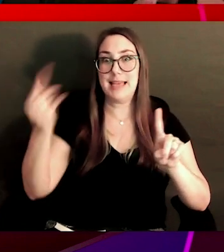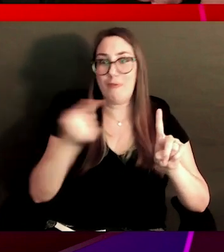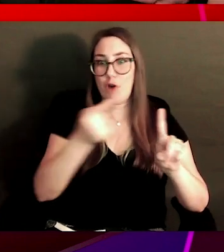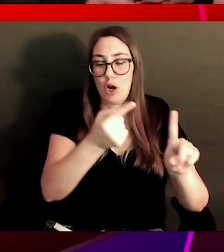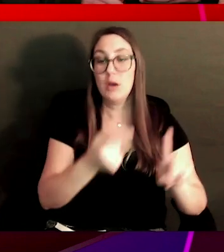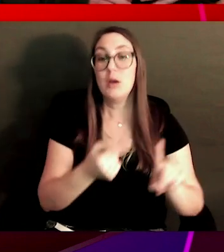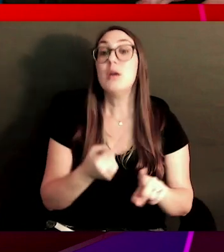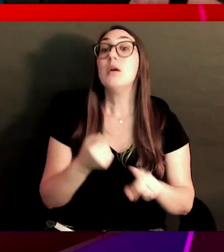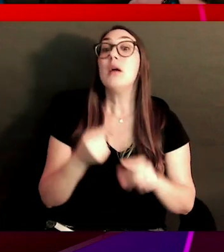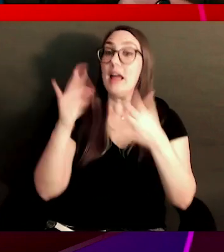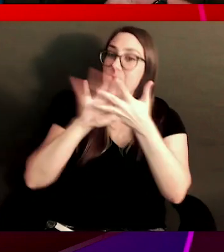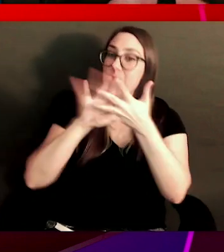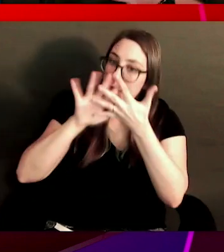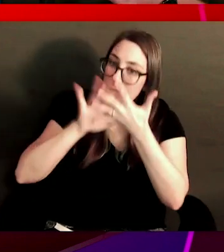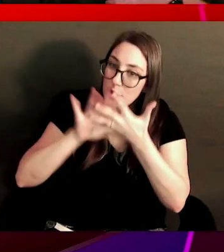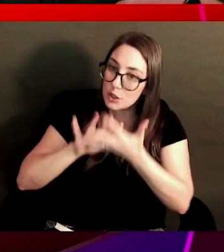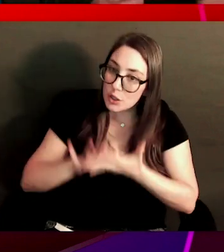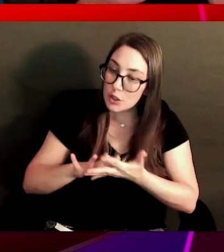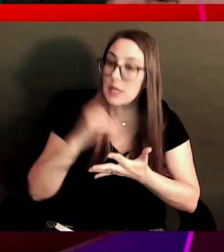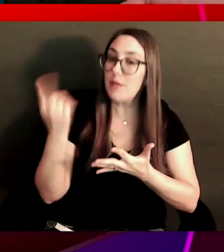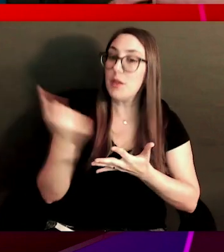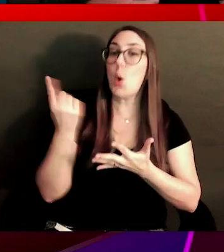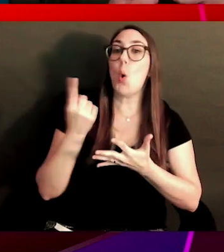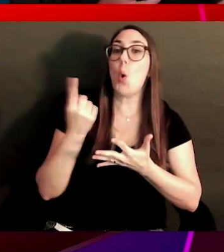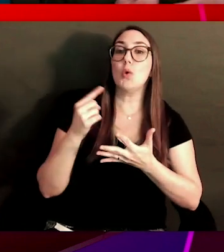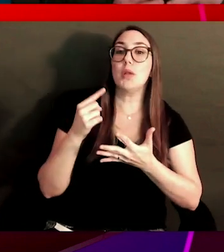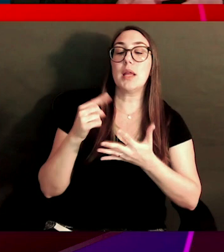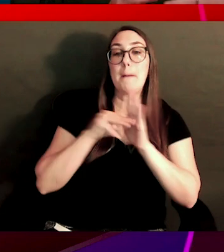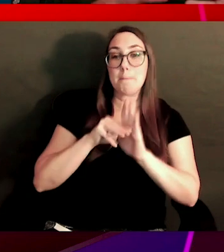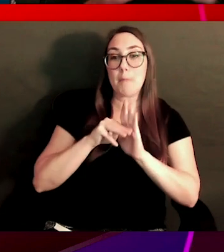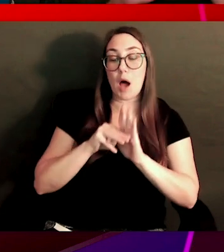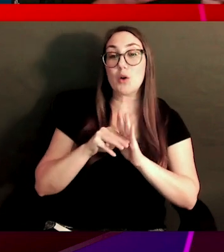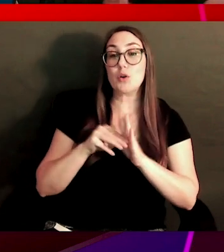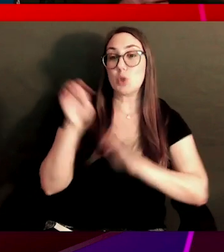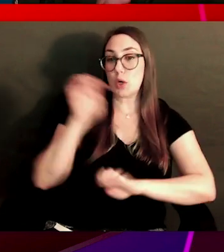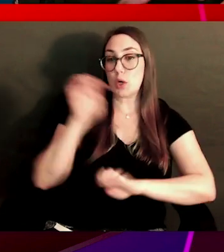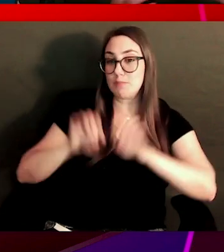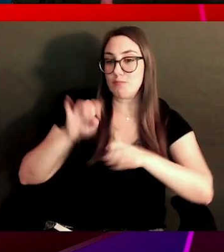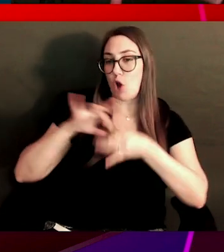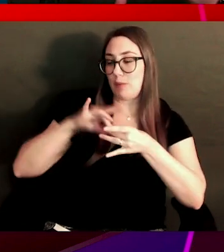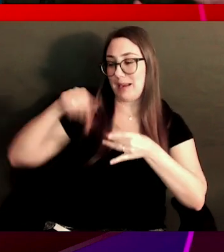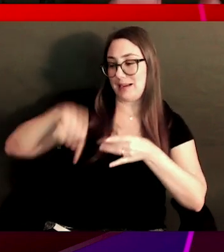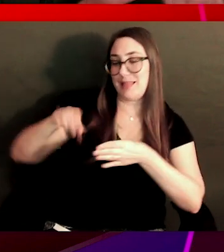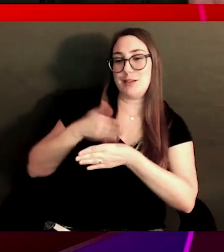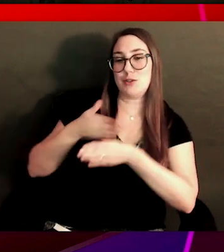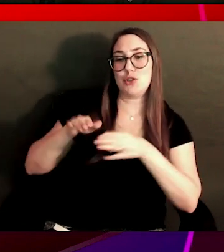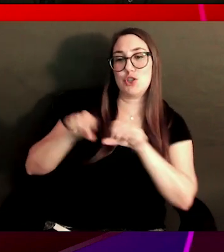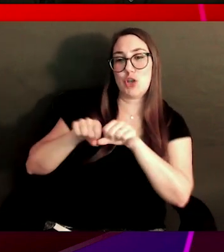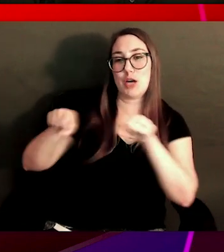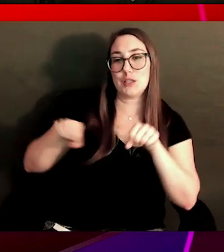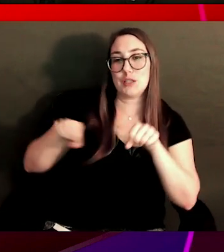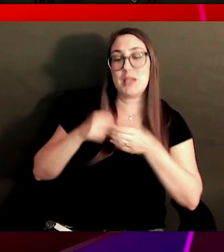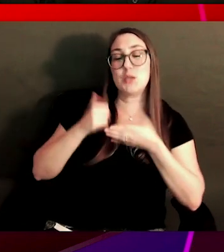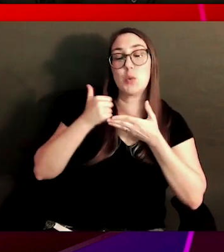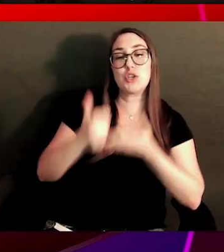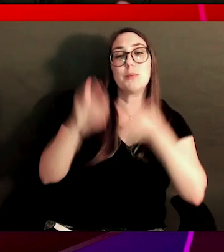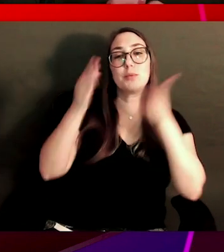you know, model registry or experiments that you see here are related to this shared space, which really helps to organize your processes as you're